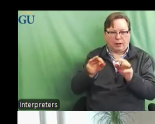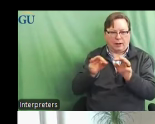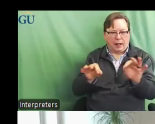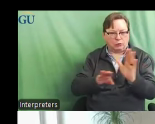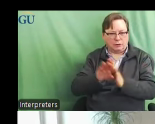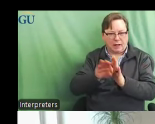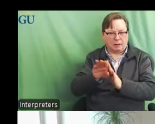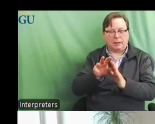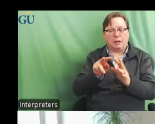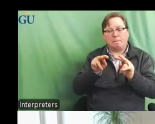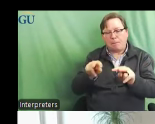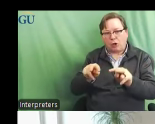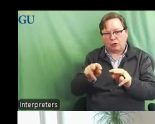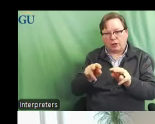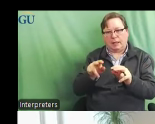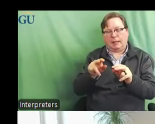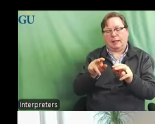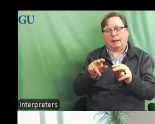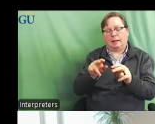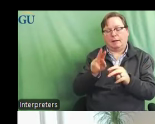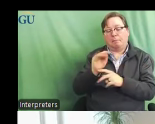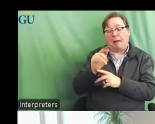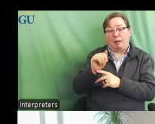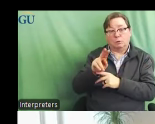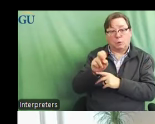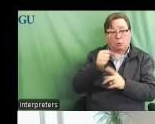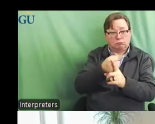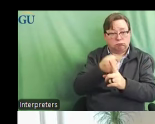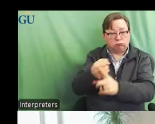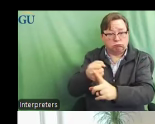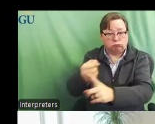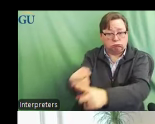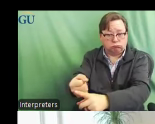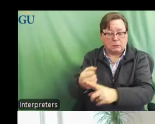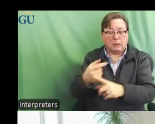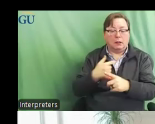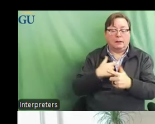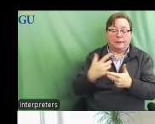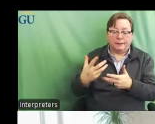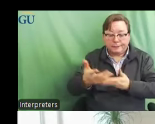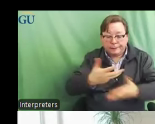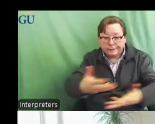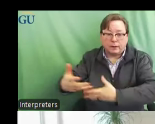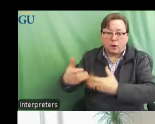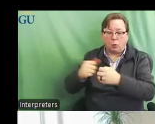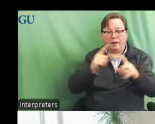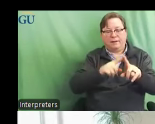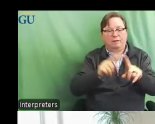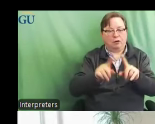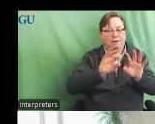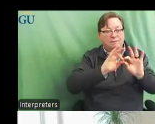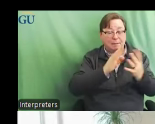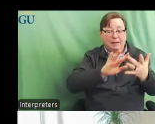their milestone acquisition, being engaged with providers and other family networks to